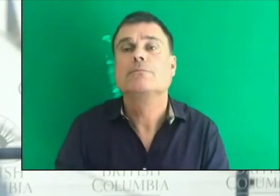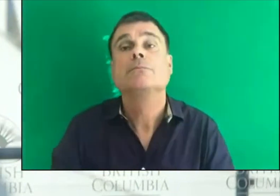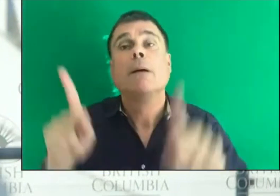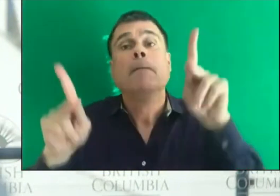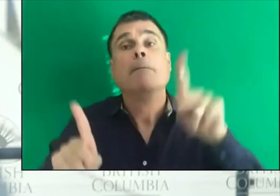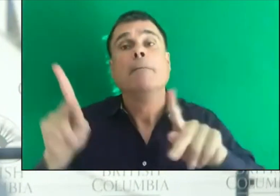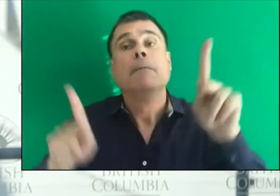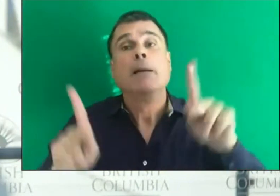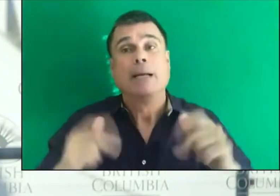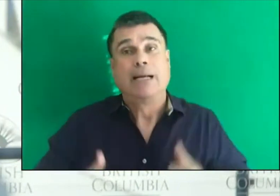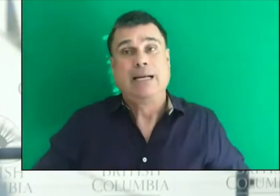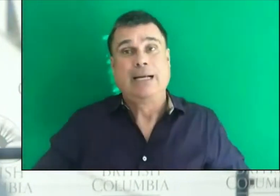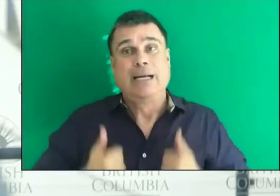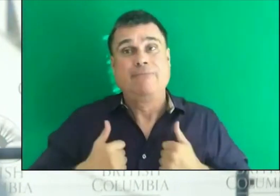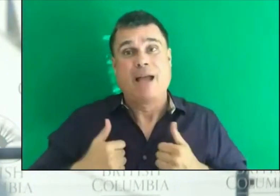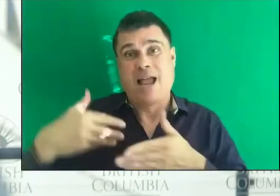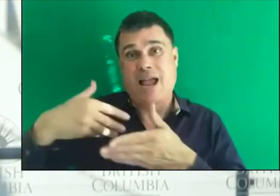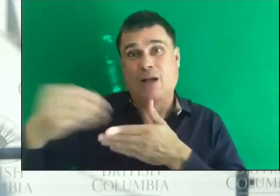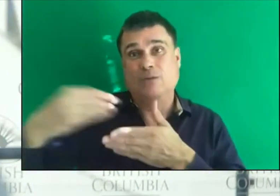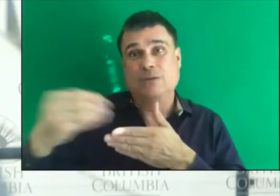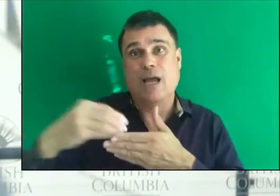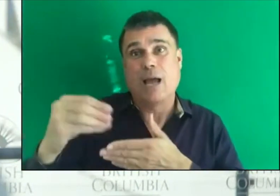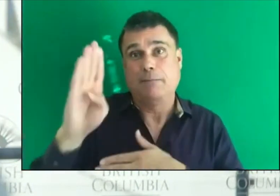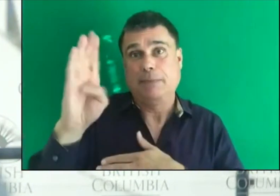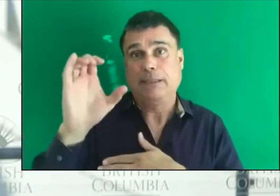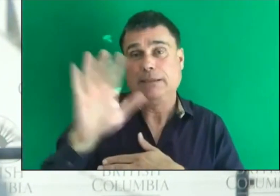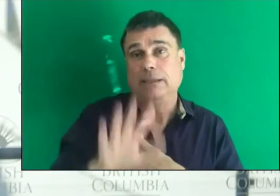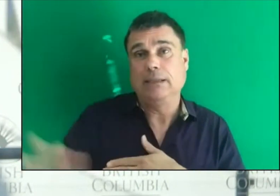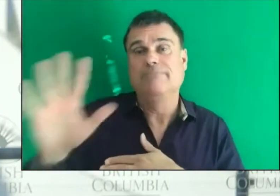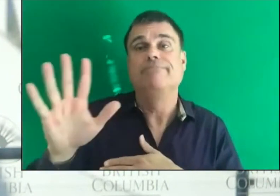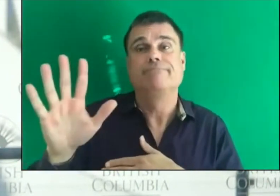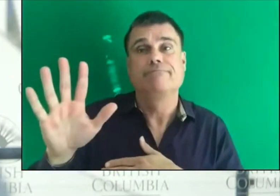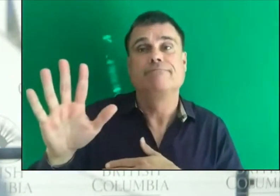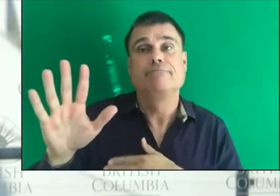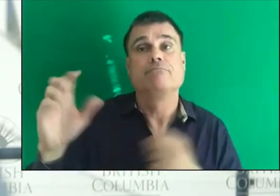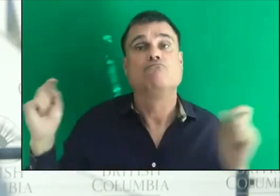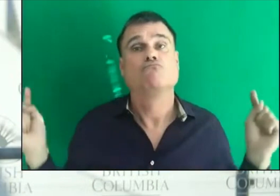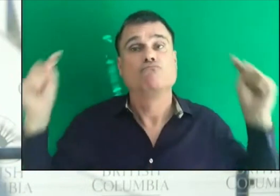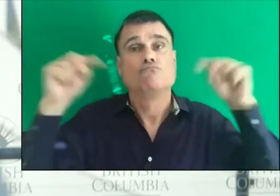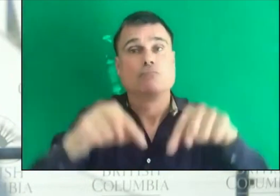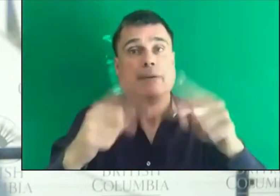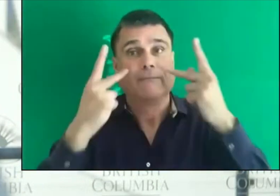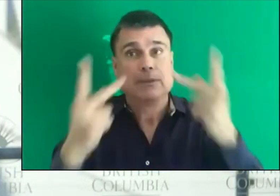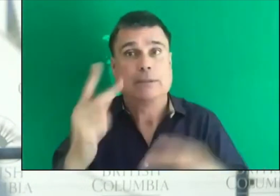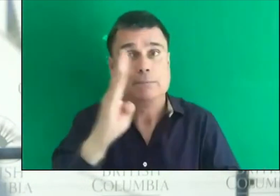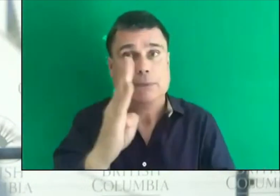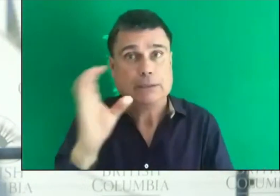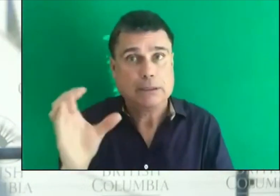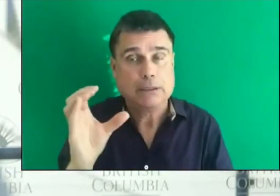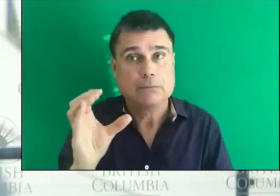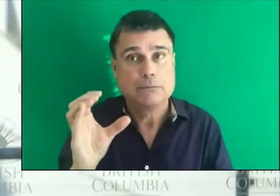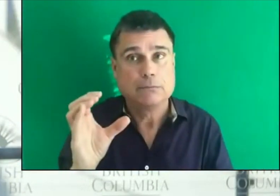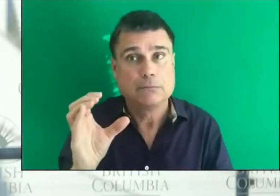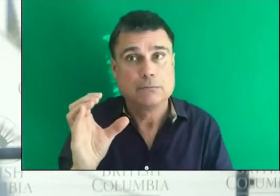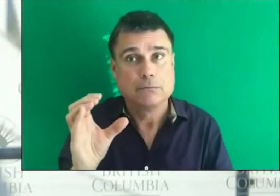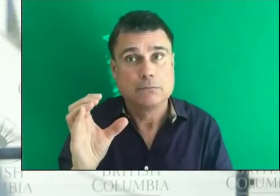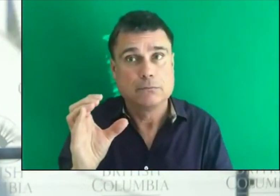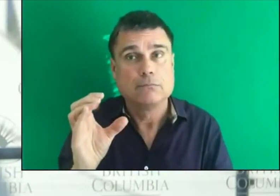to a household to look after children and daycares, the orders do not apply to those. It applies to social